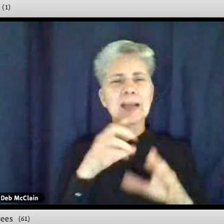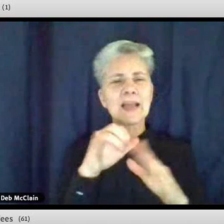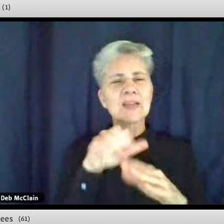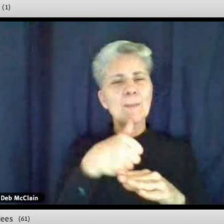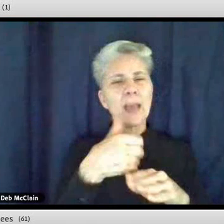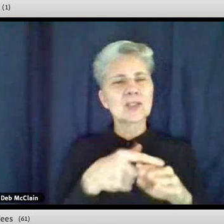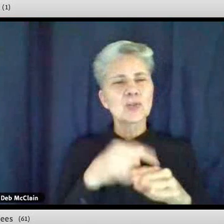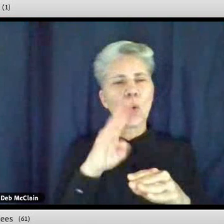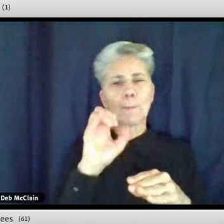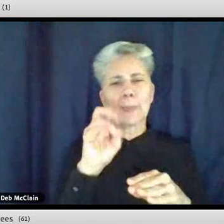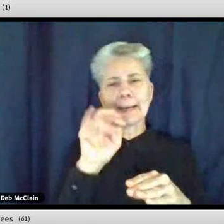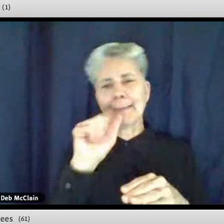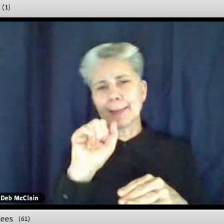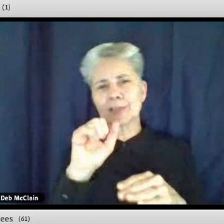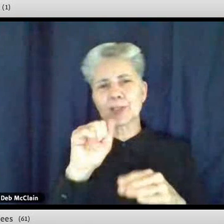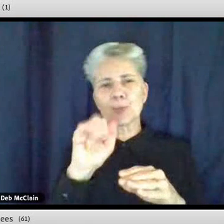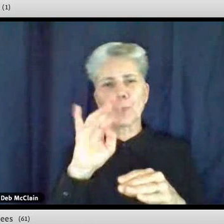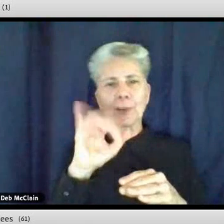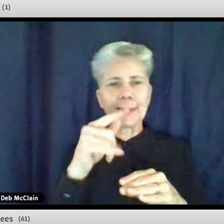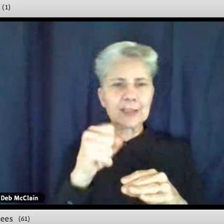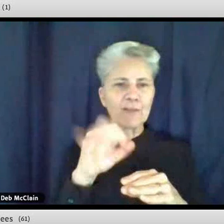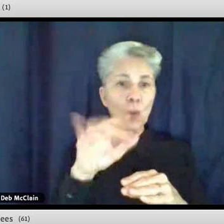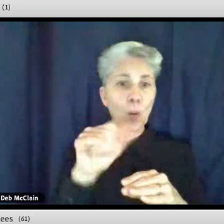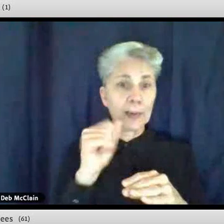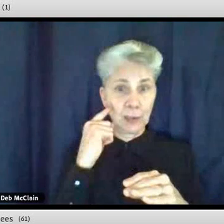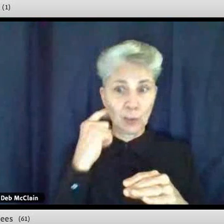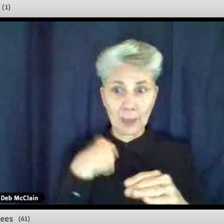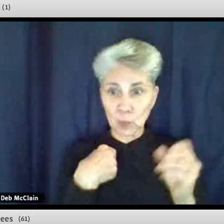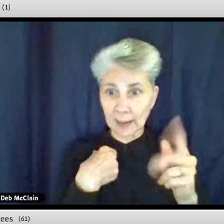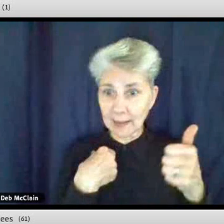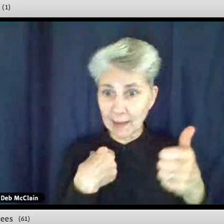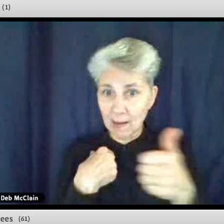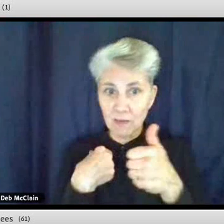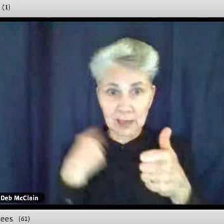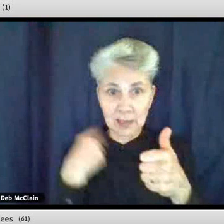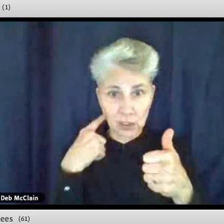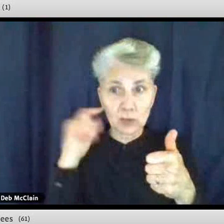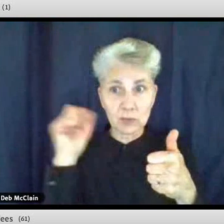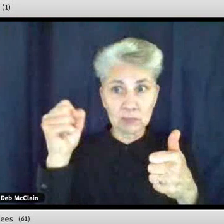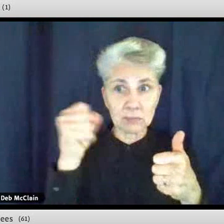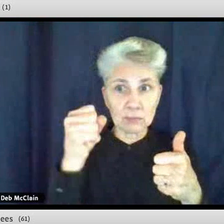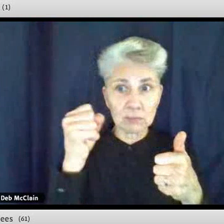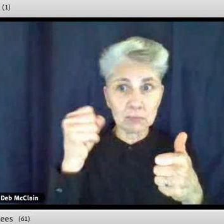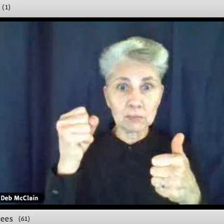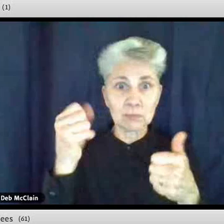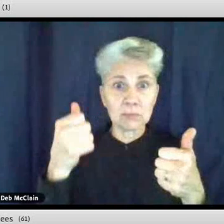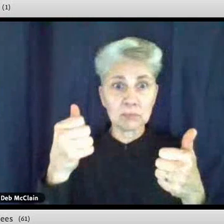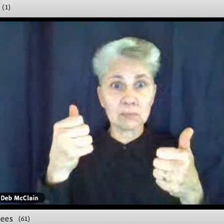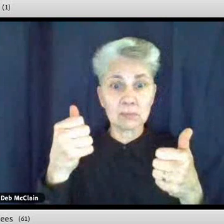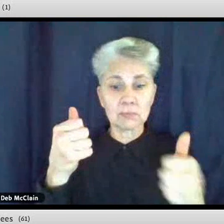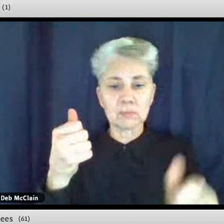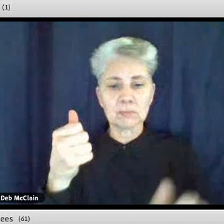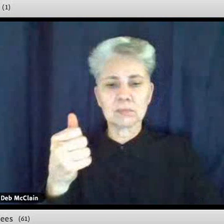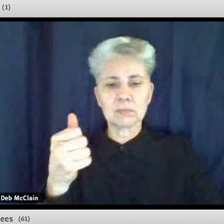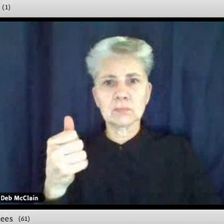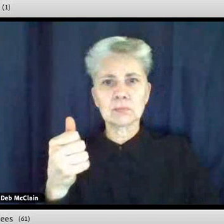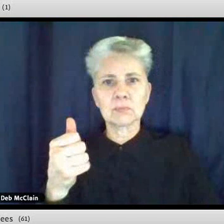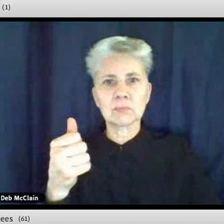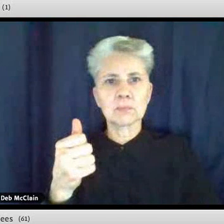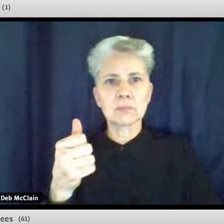was actually set it to Florida, and so I did this based on Bonita Springs, Florida. Can you guys hear me okay?